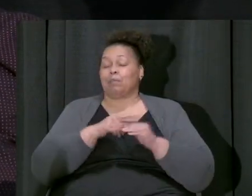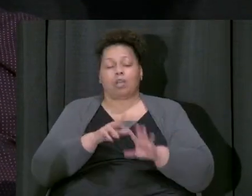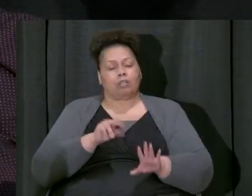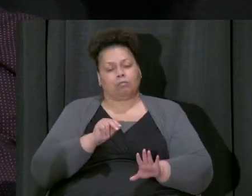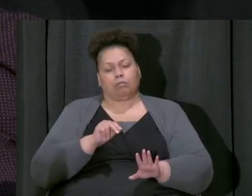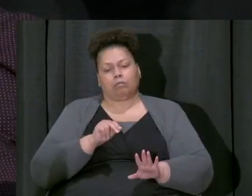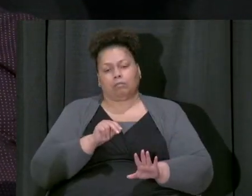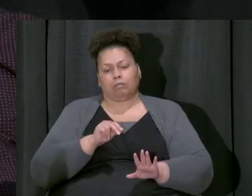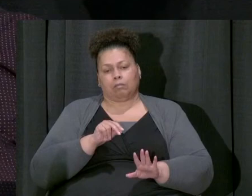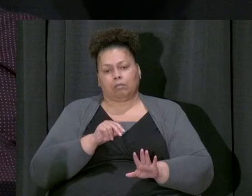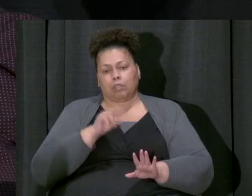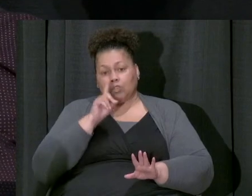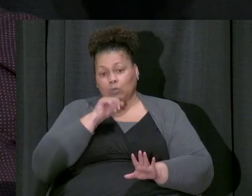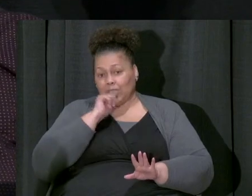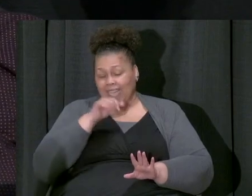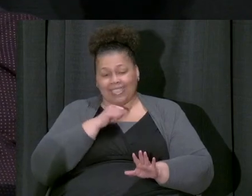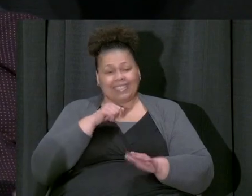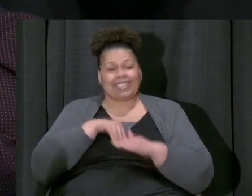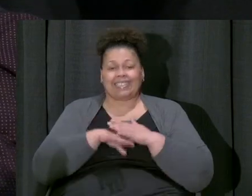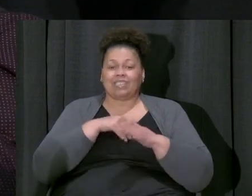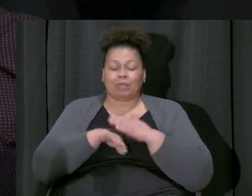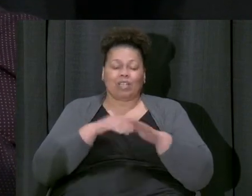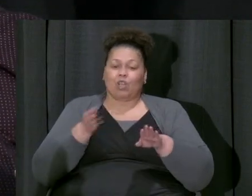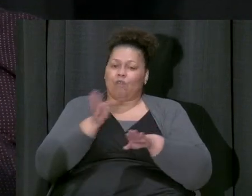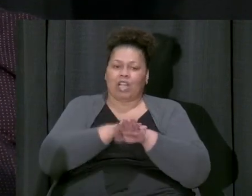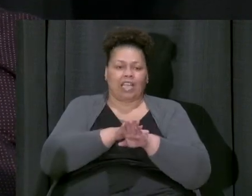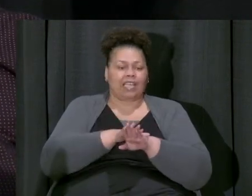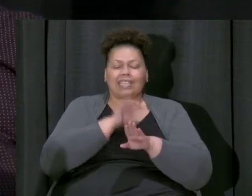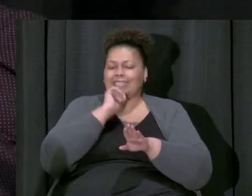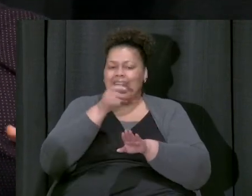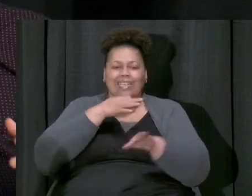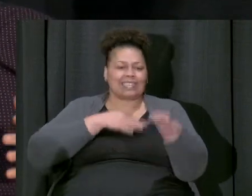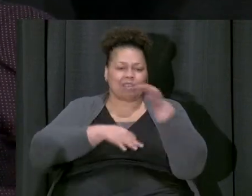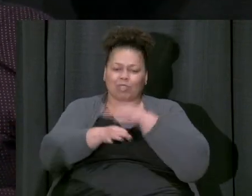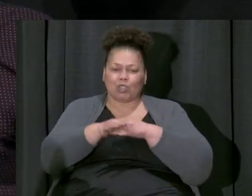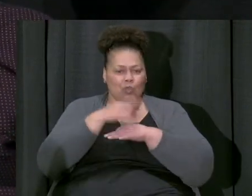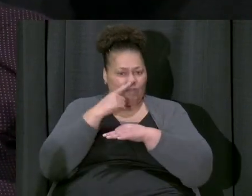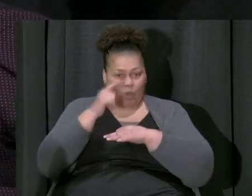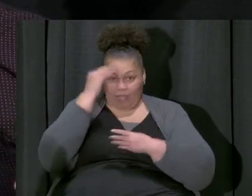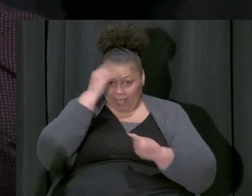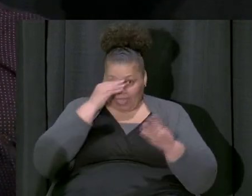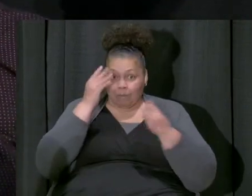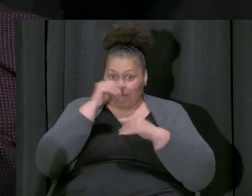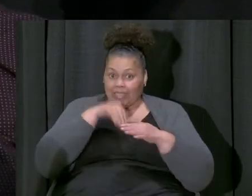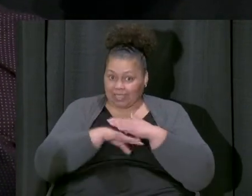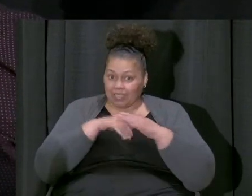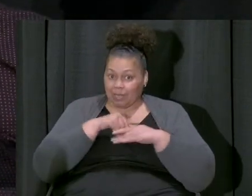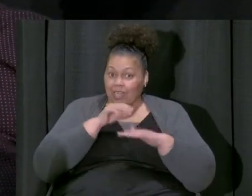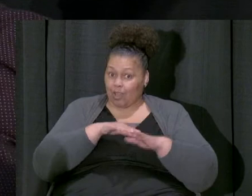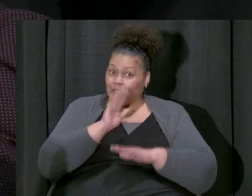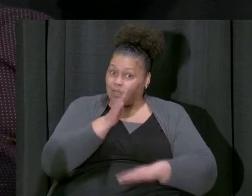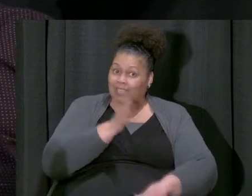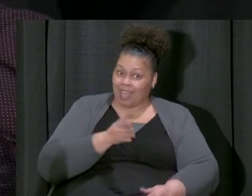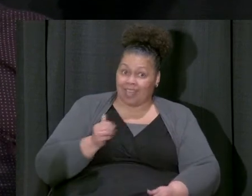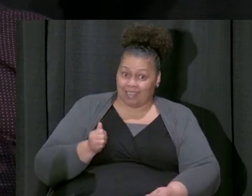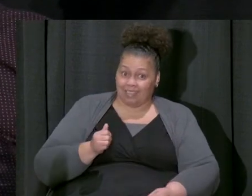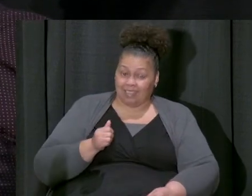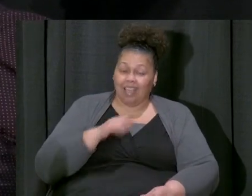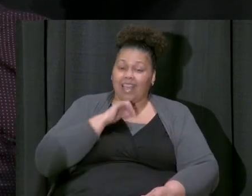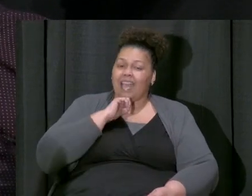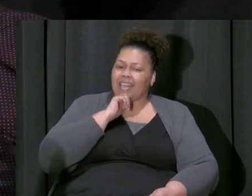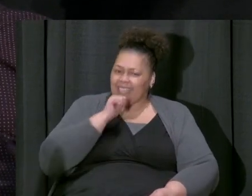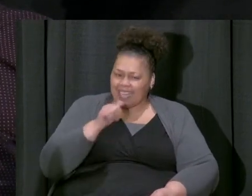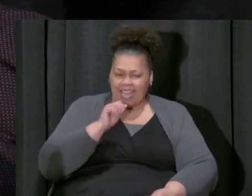not use an accessibility overlay, please. It is not a substitute for thinking about the accessibility of your site. And neither